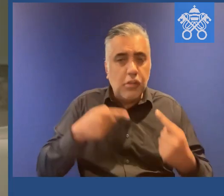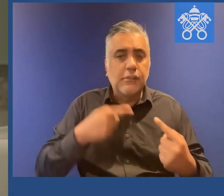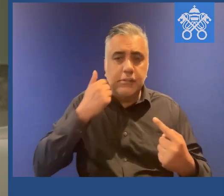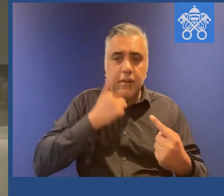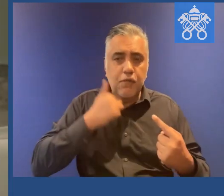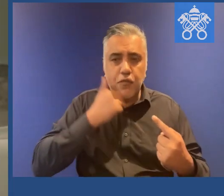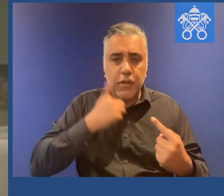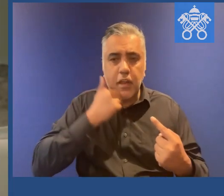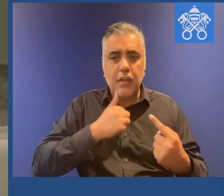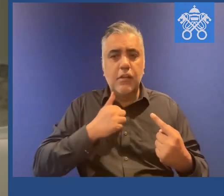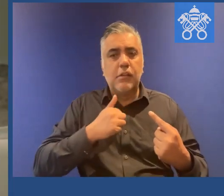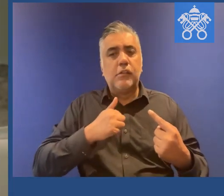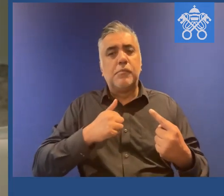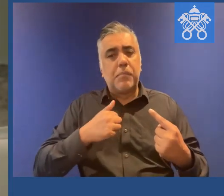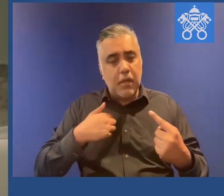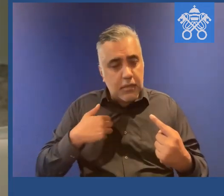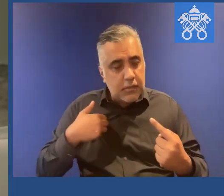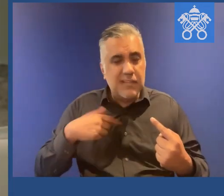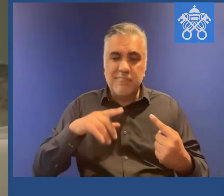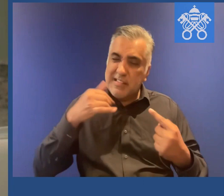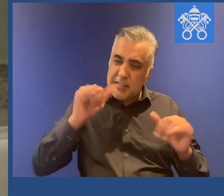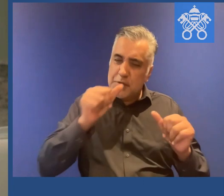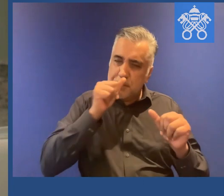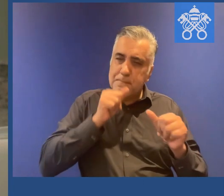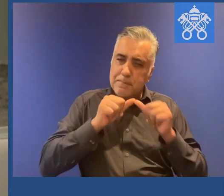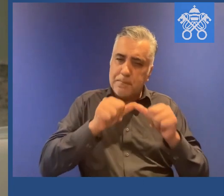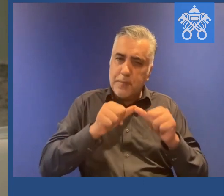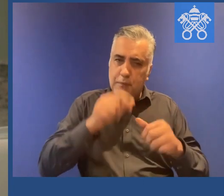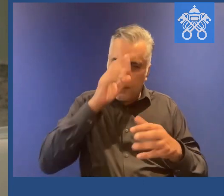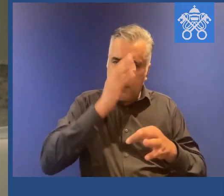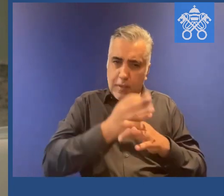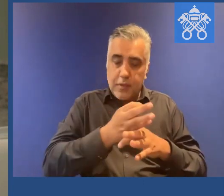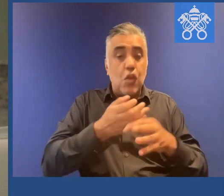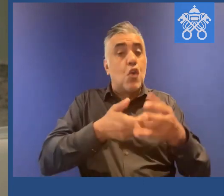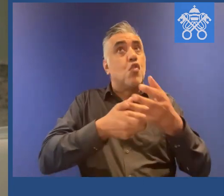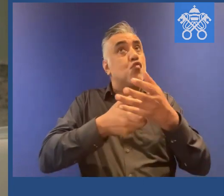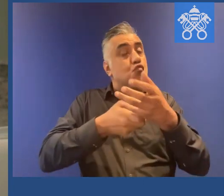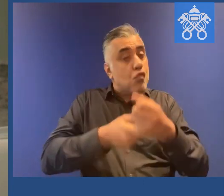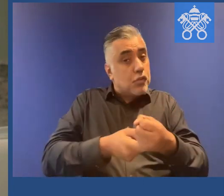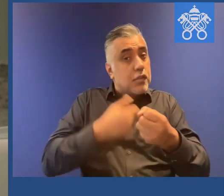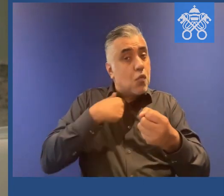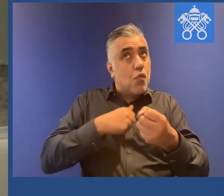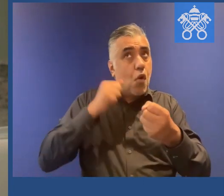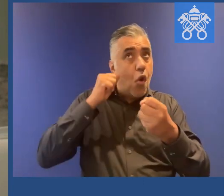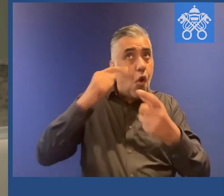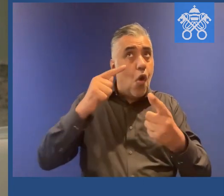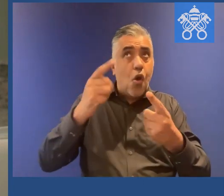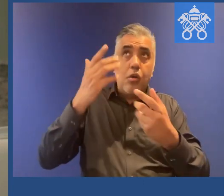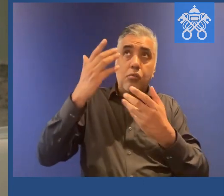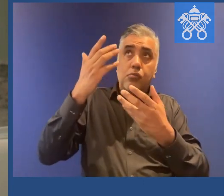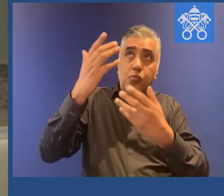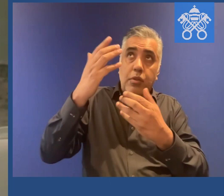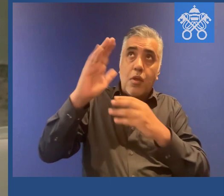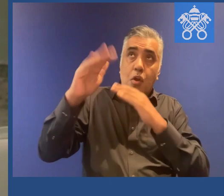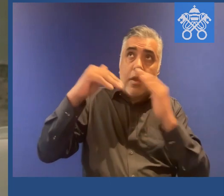daily, but do so with deep faith, trusting that we are all in the hands of